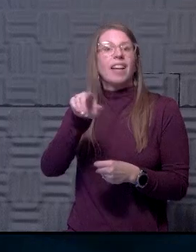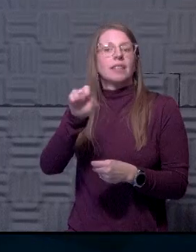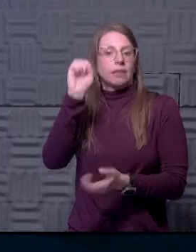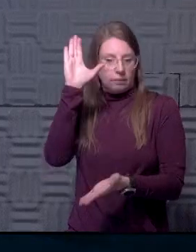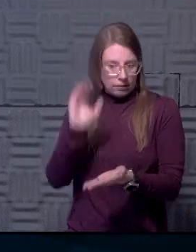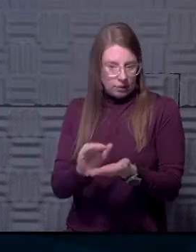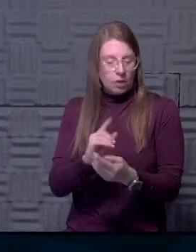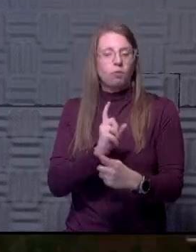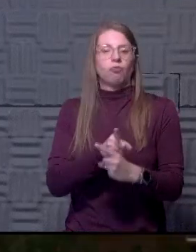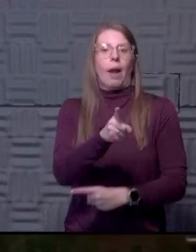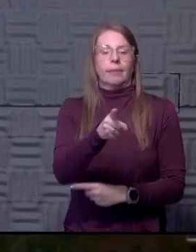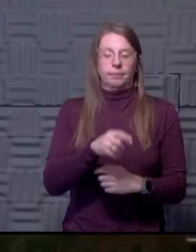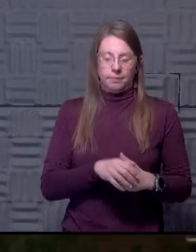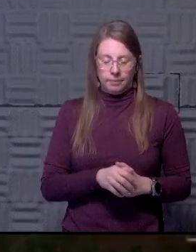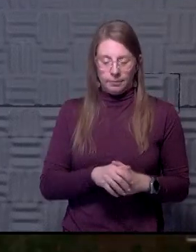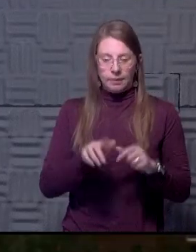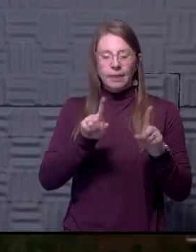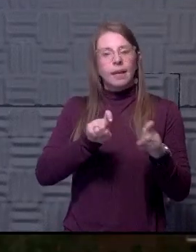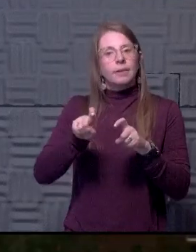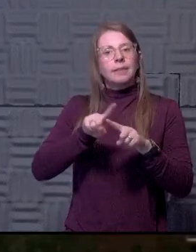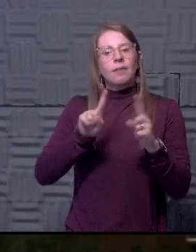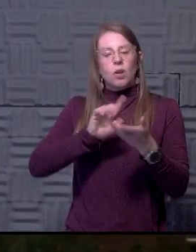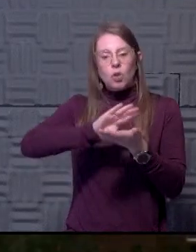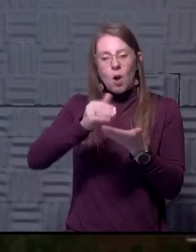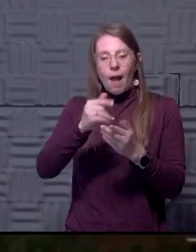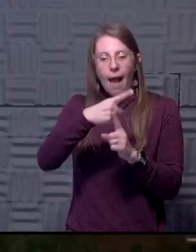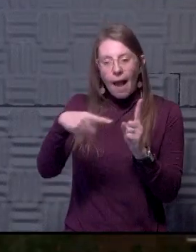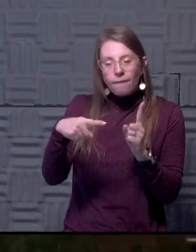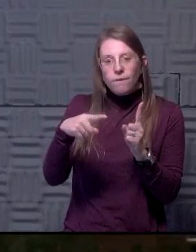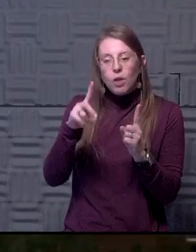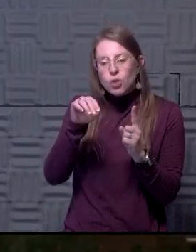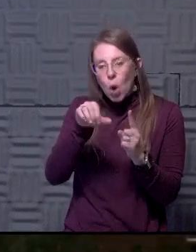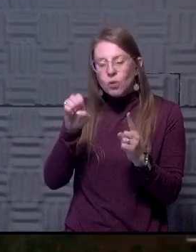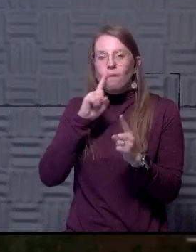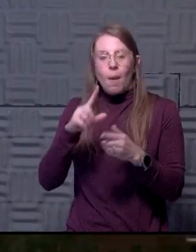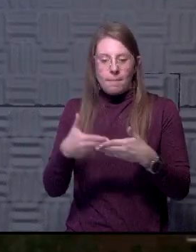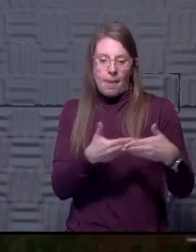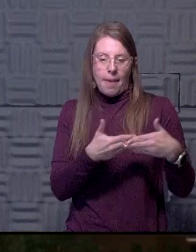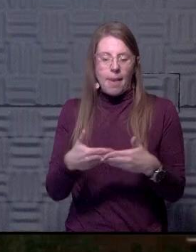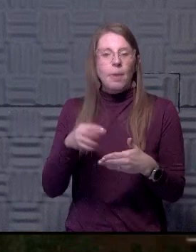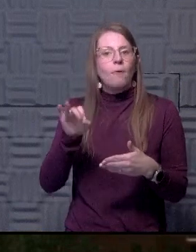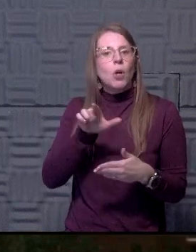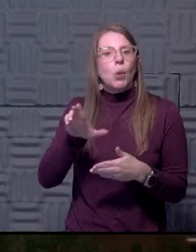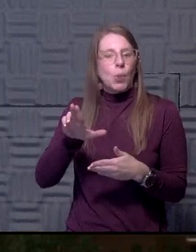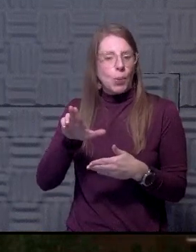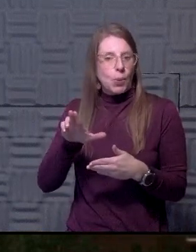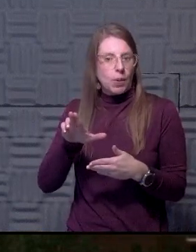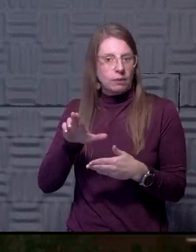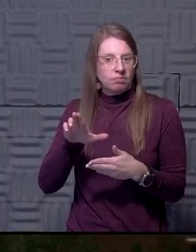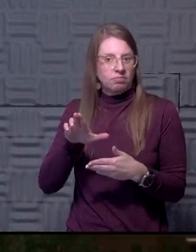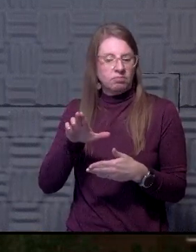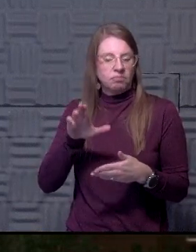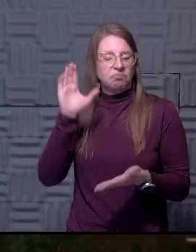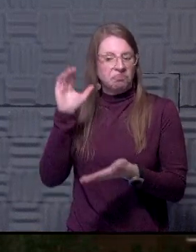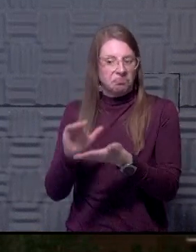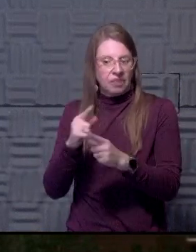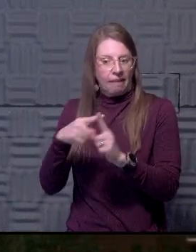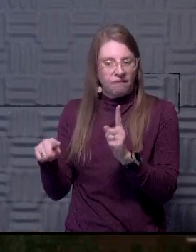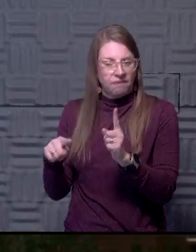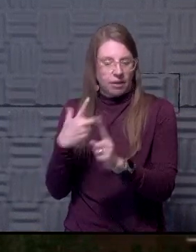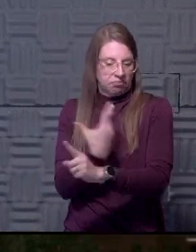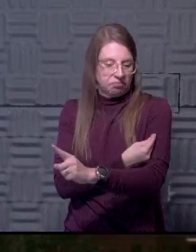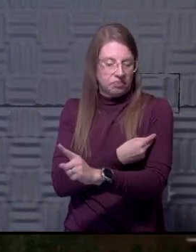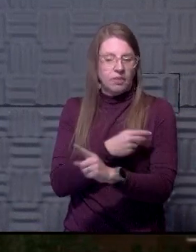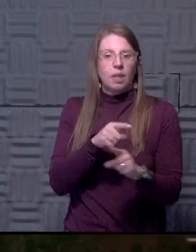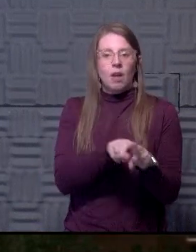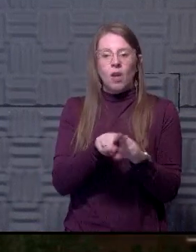Absolutely, because we need to test different doses, half a dose, for example, in babies, like we do with the influenza vaccine. And the kind of studies that we're going to be